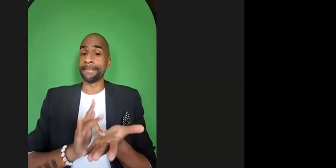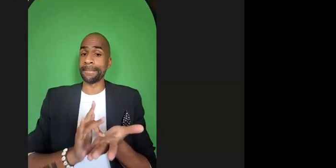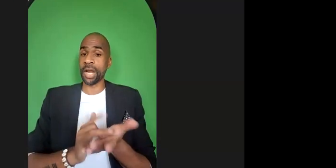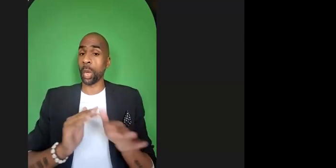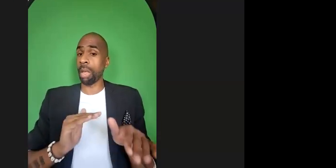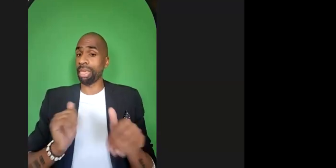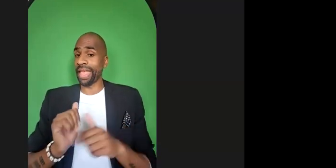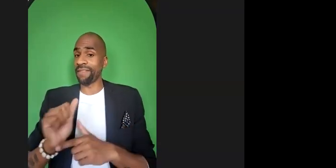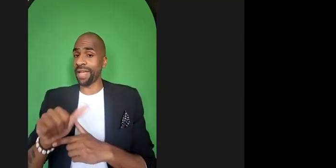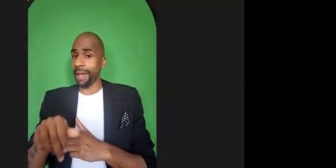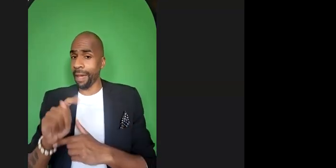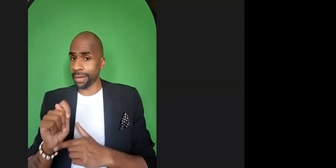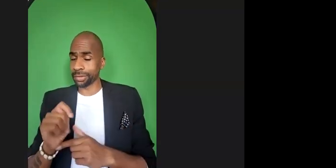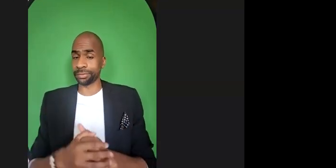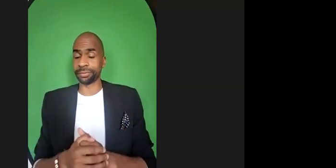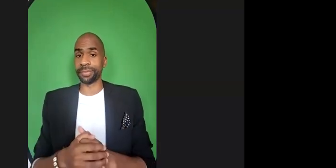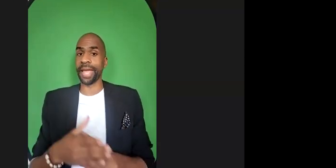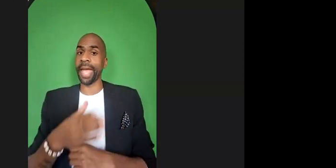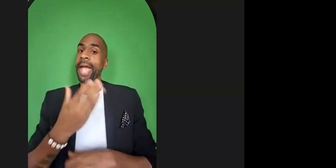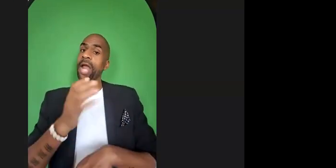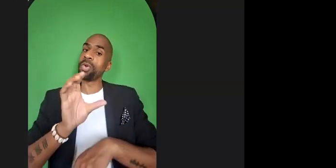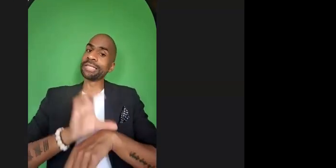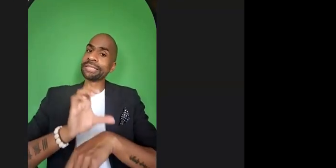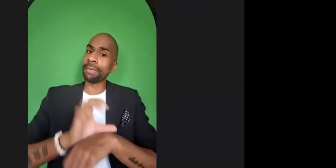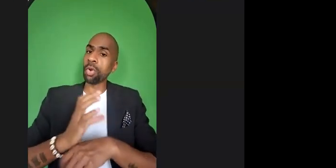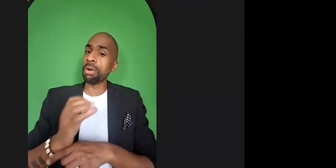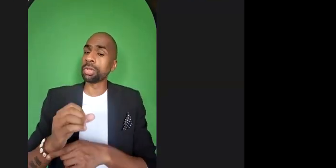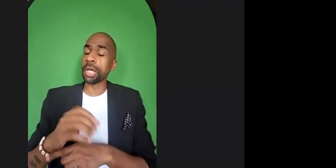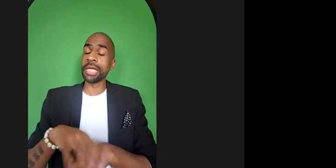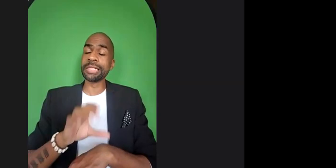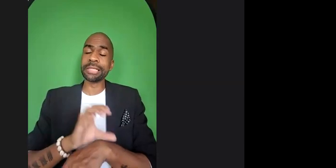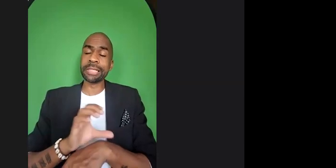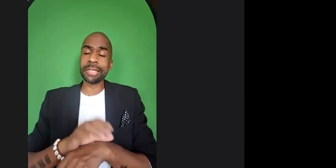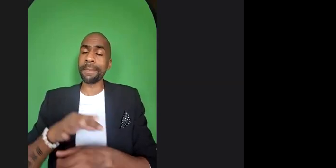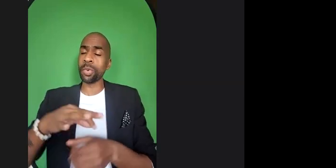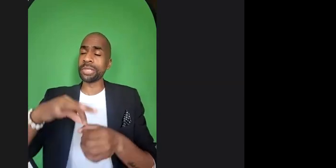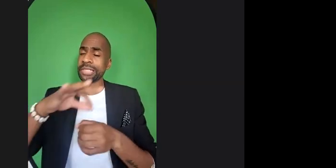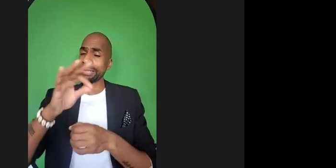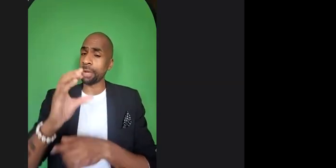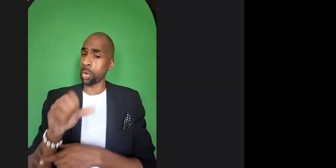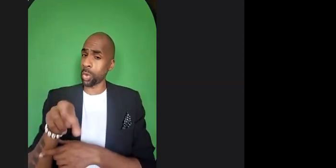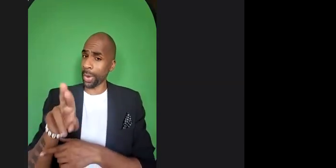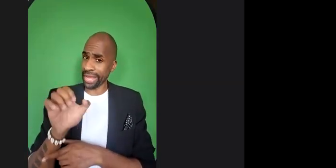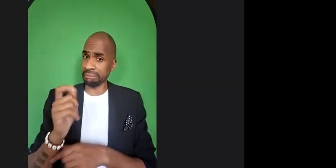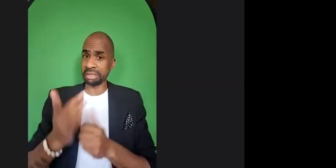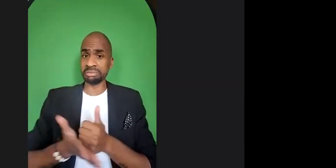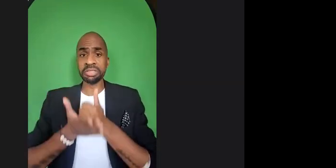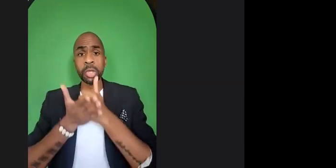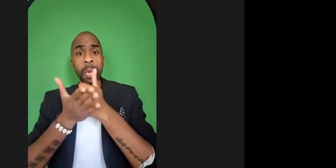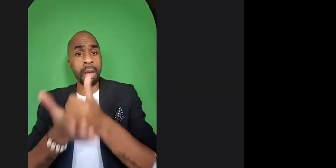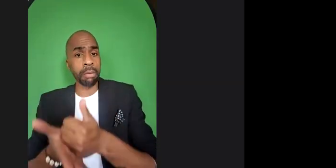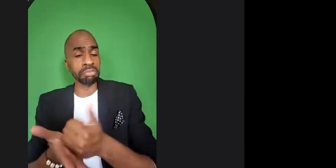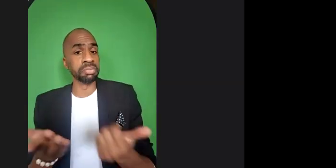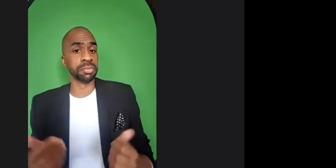care provider really provides, again, emotional and existential support to patients and family members. So